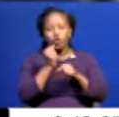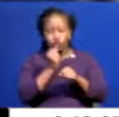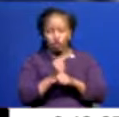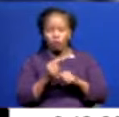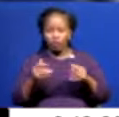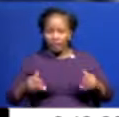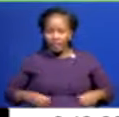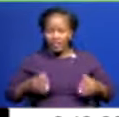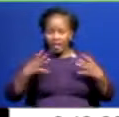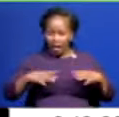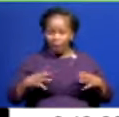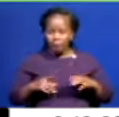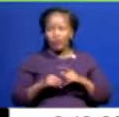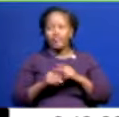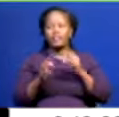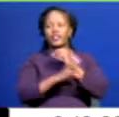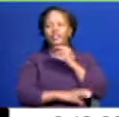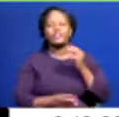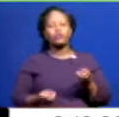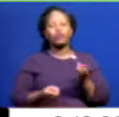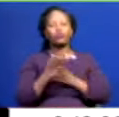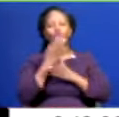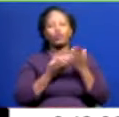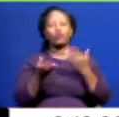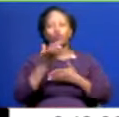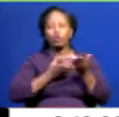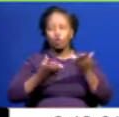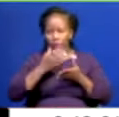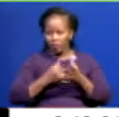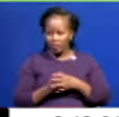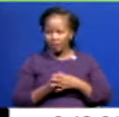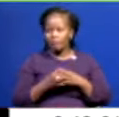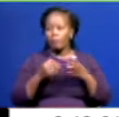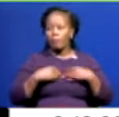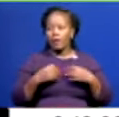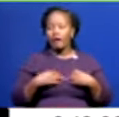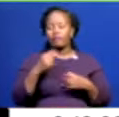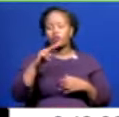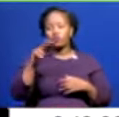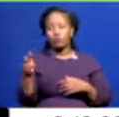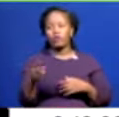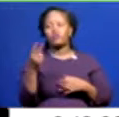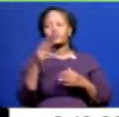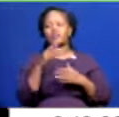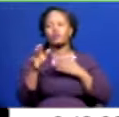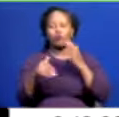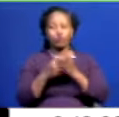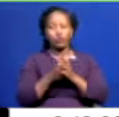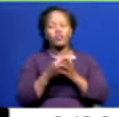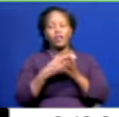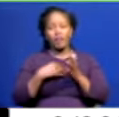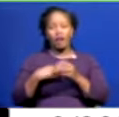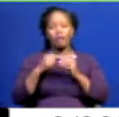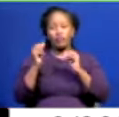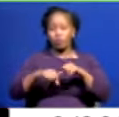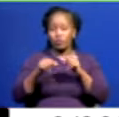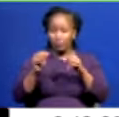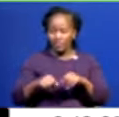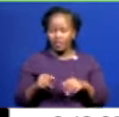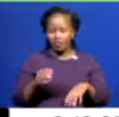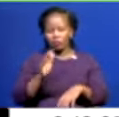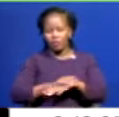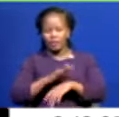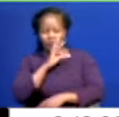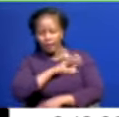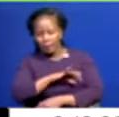grow economically. If these students, 2,000 of them, get opportunity to work with the possibilities of earning the minimum, which